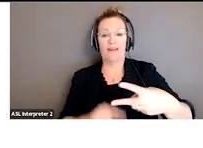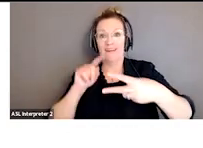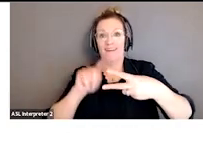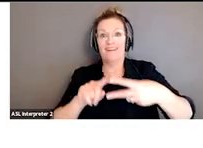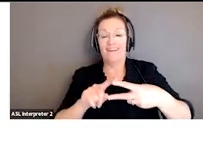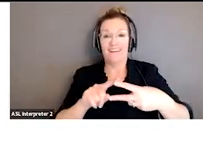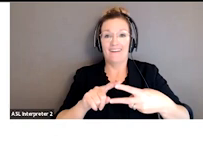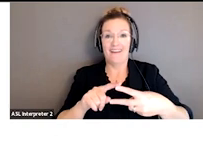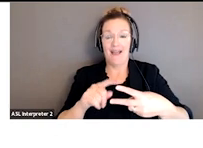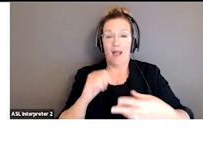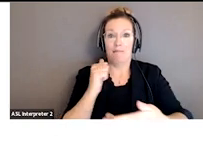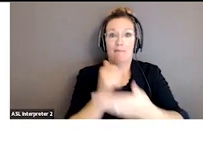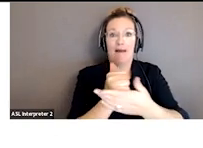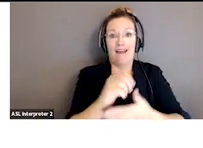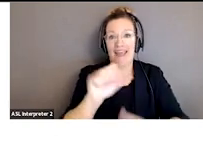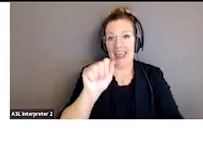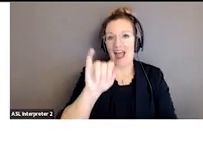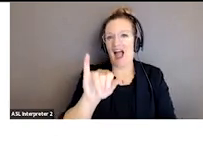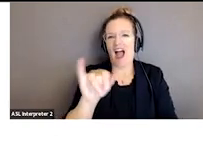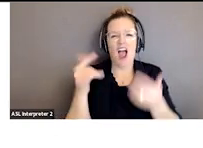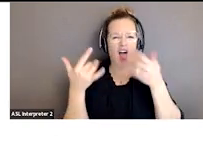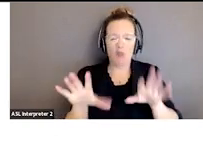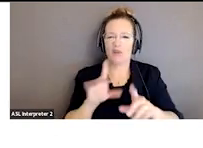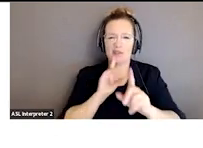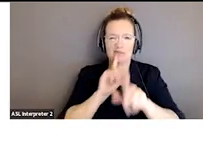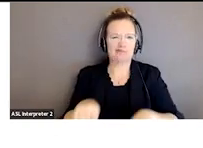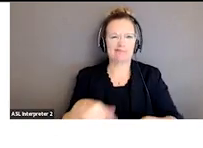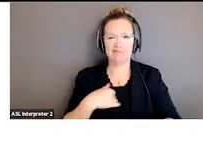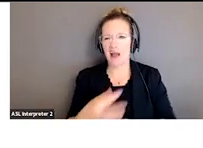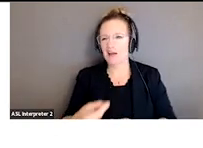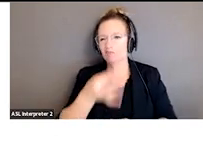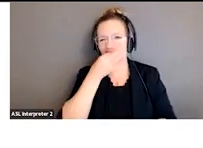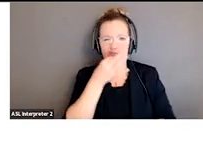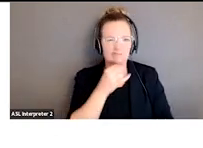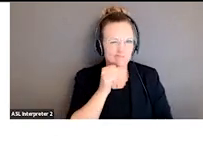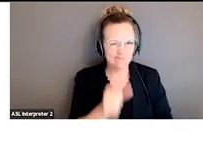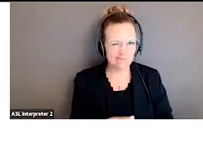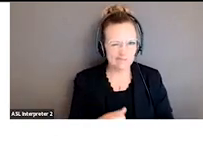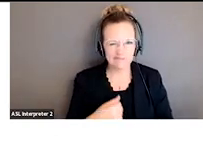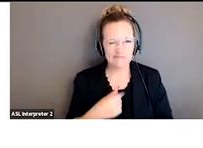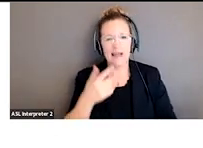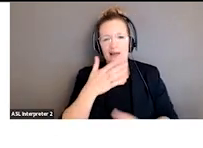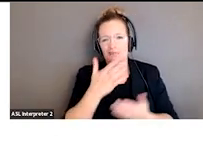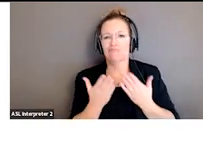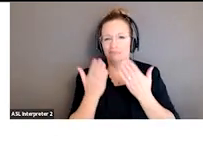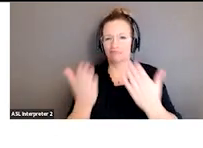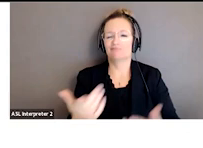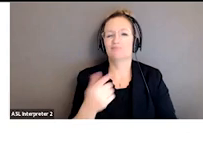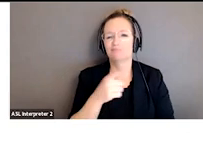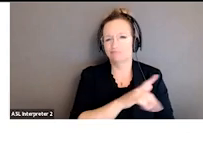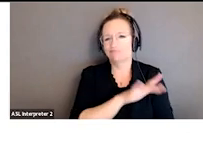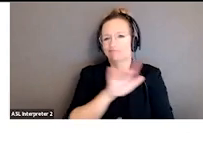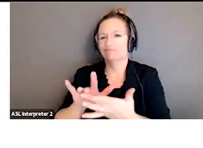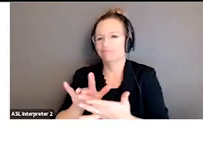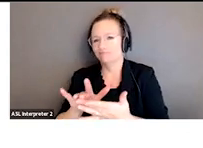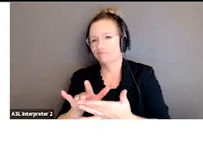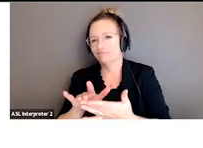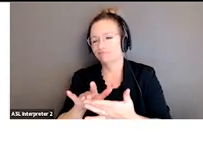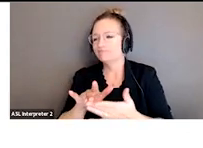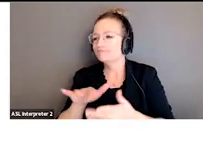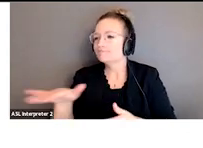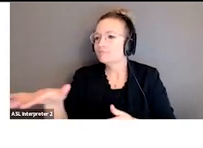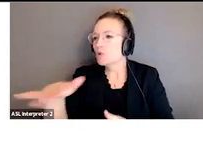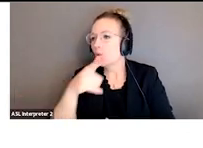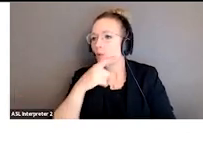algorithms, again, not my area of expertise. Highly recommend talking to somebody who is an expert